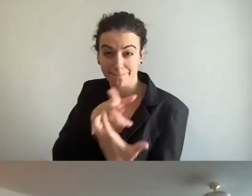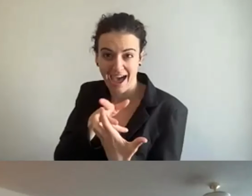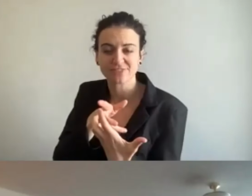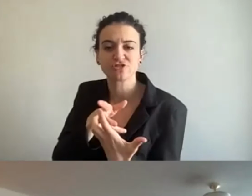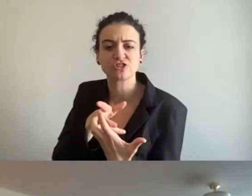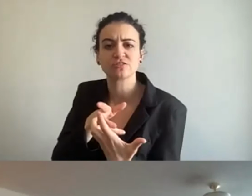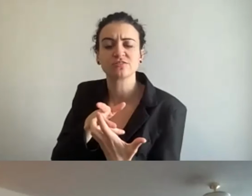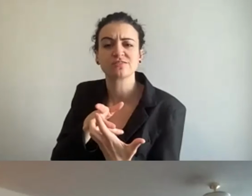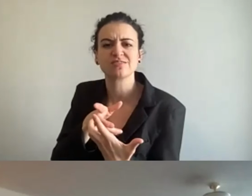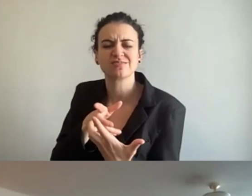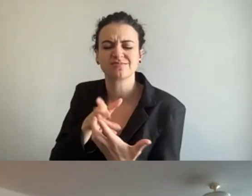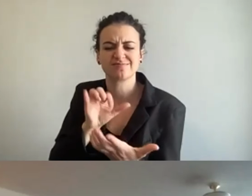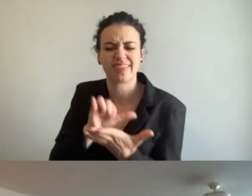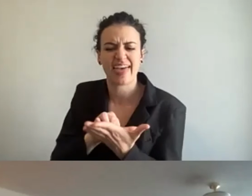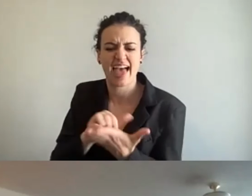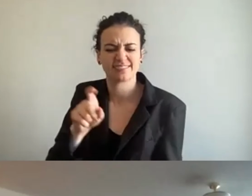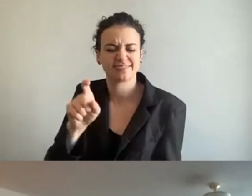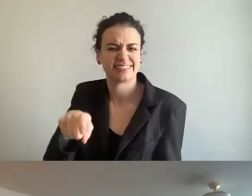DD services